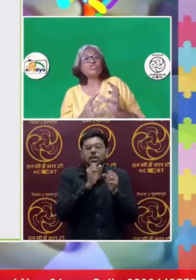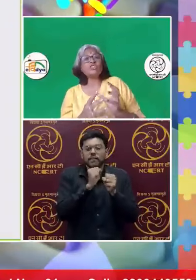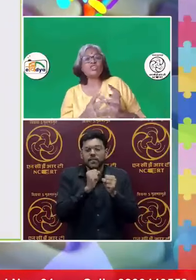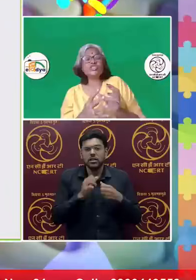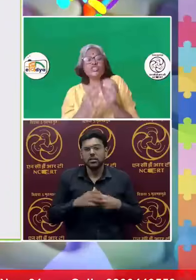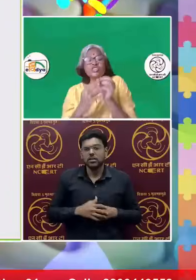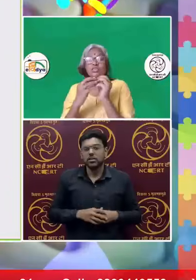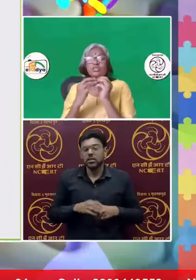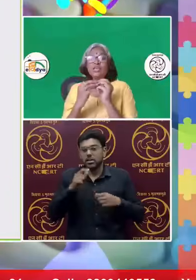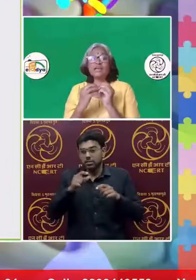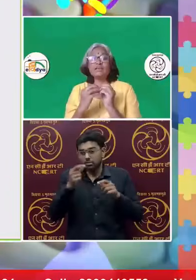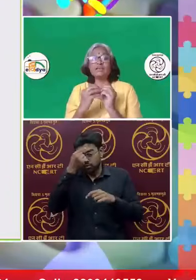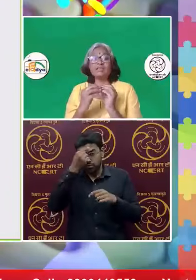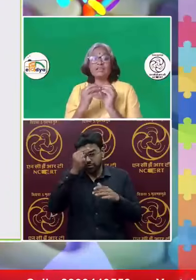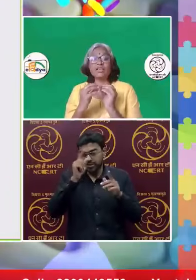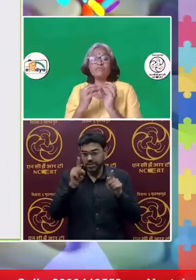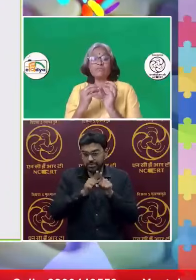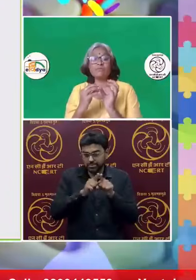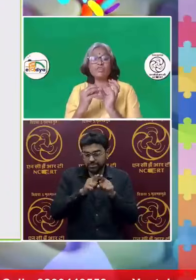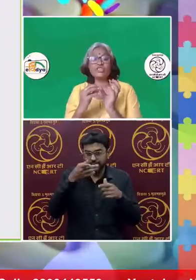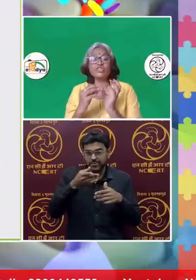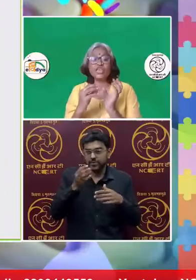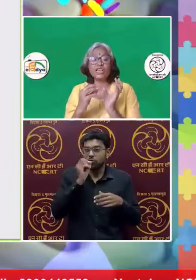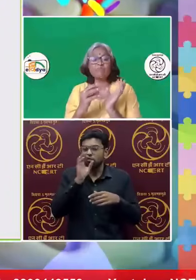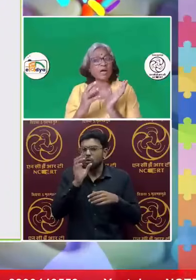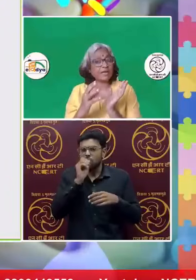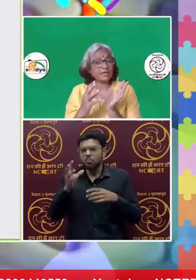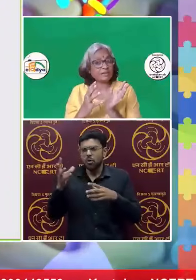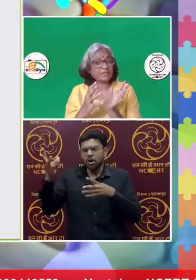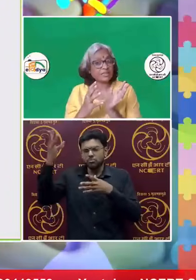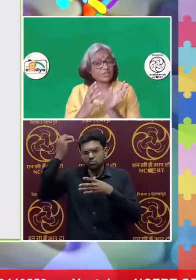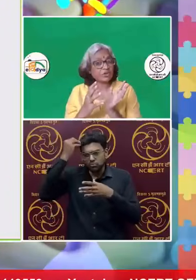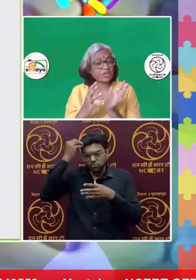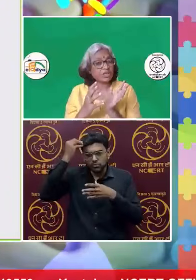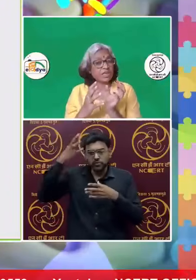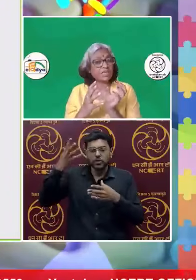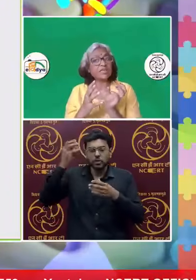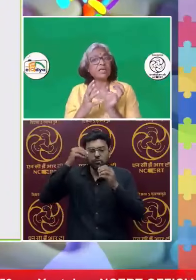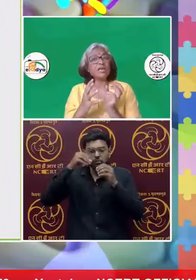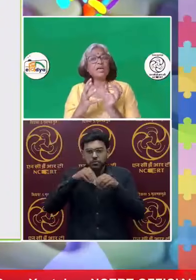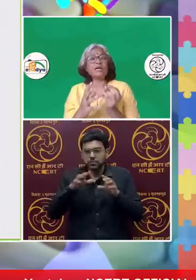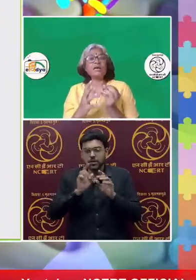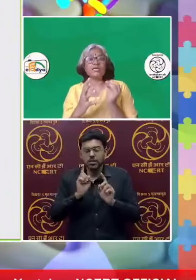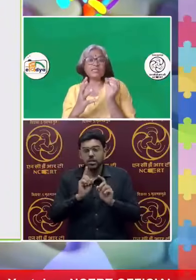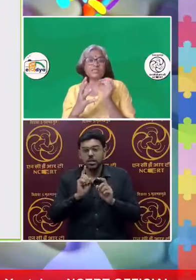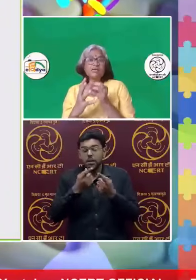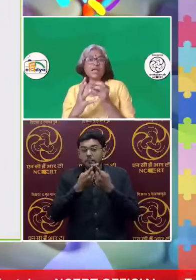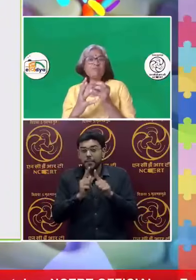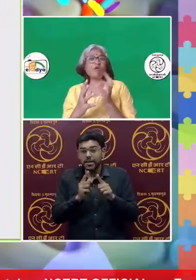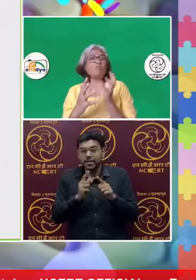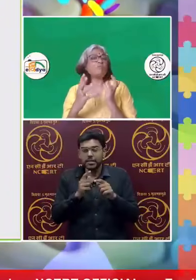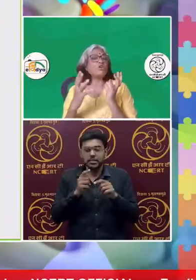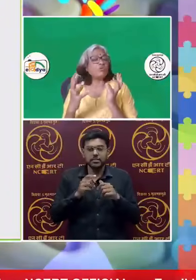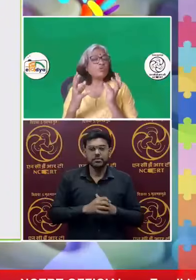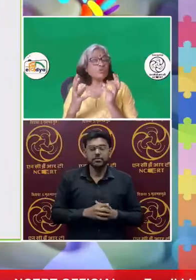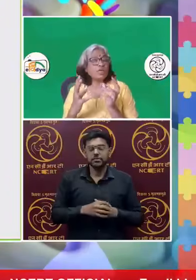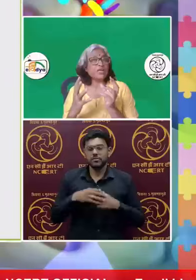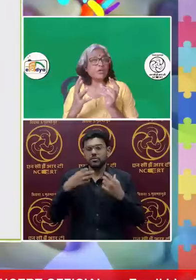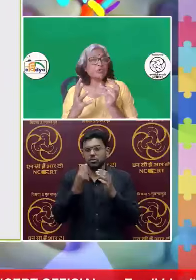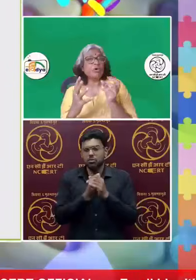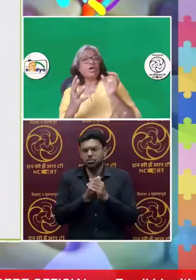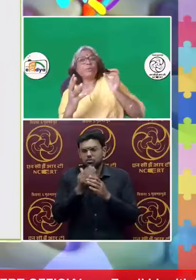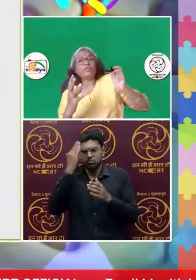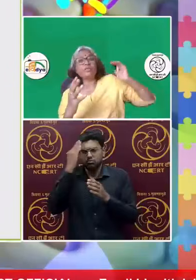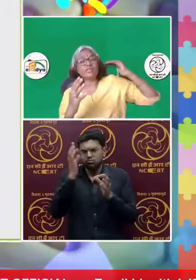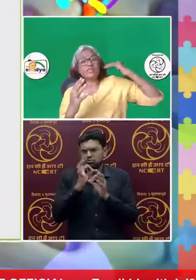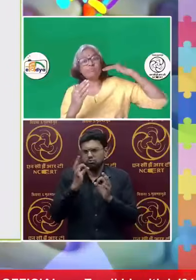is not just that the information taken by the sense organ is in the right form. We don't really